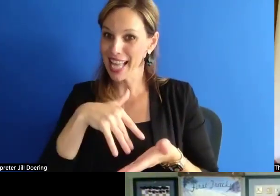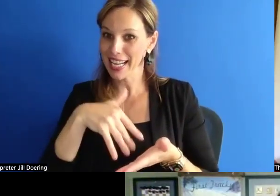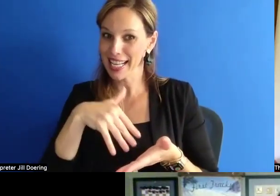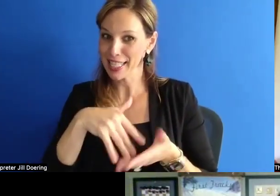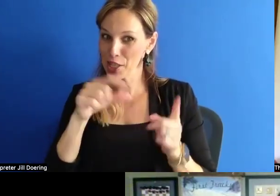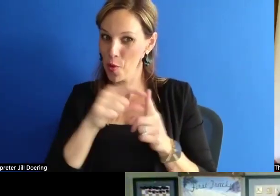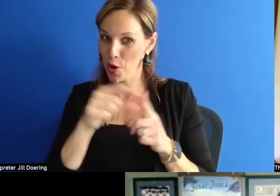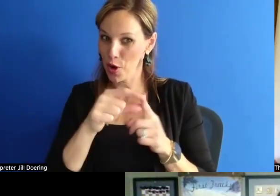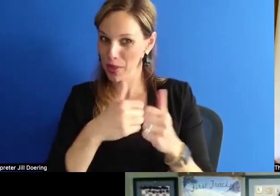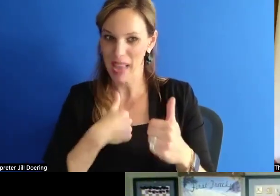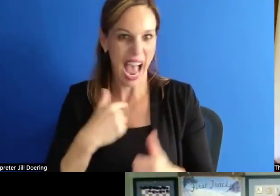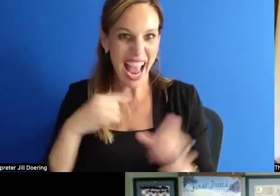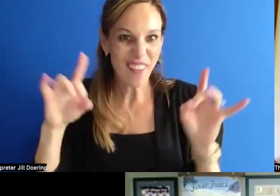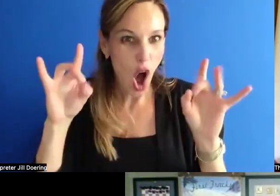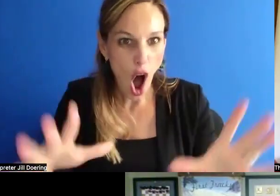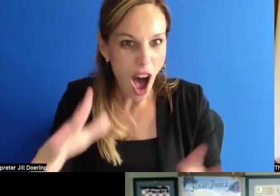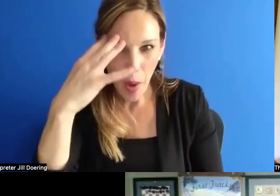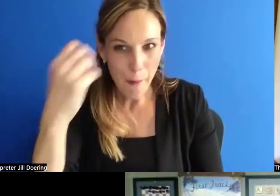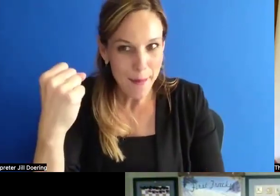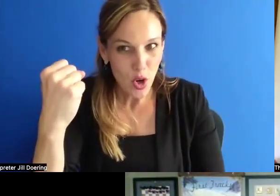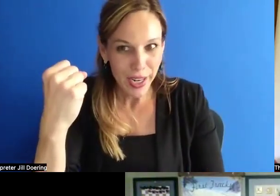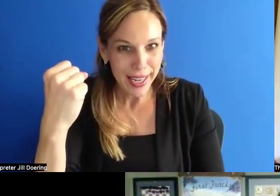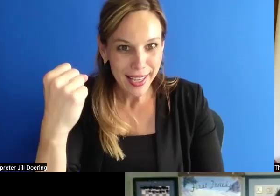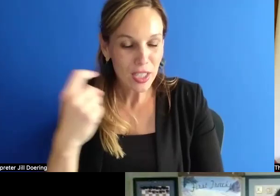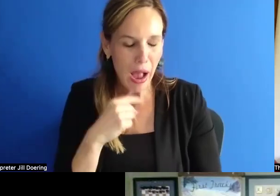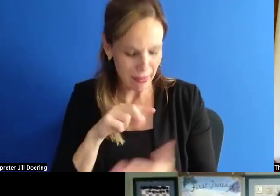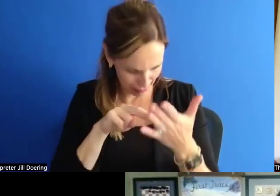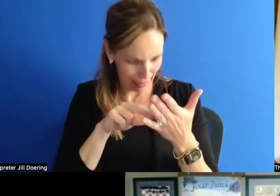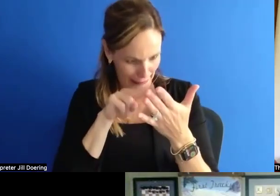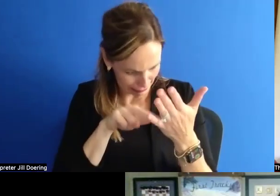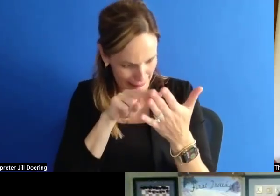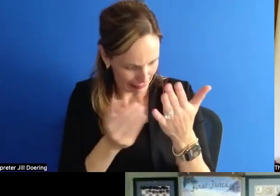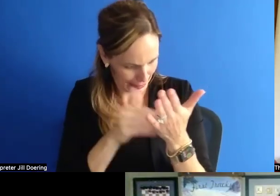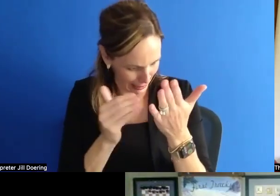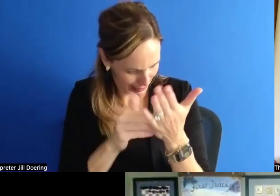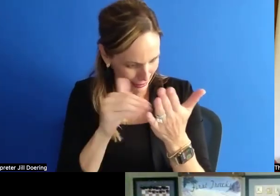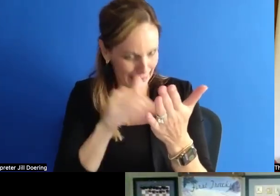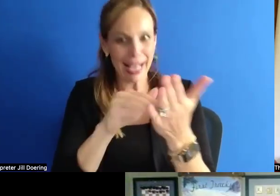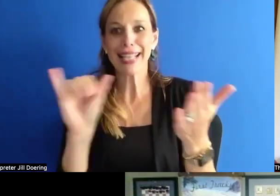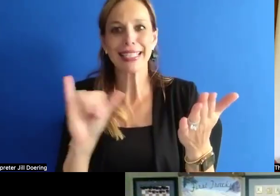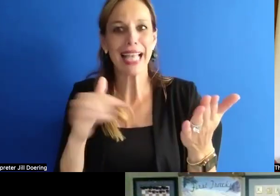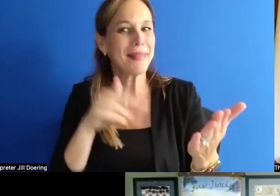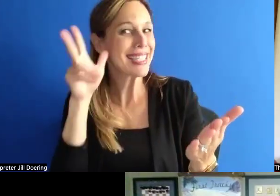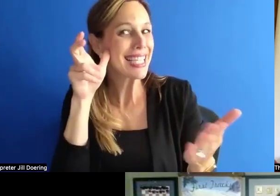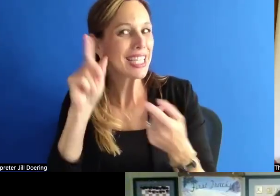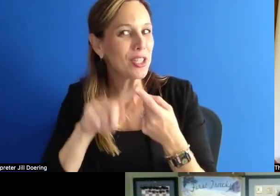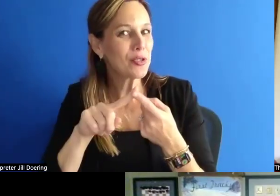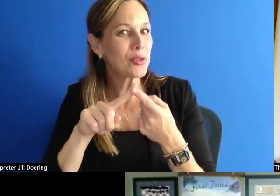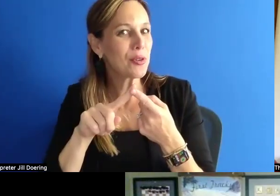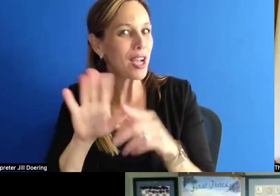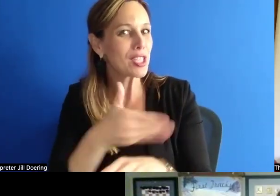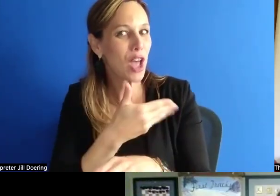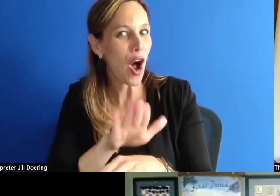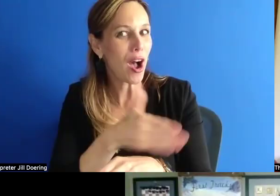have a terrible memory. So I just do them over and over and over again, just like listening to a song. You have to